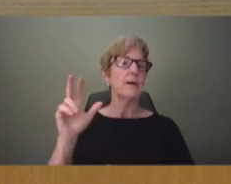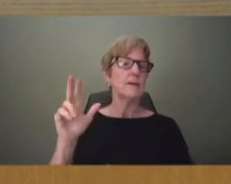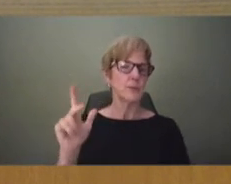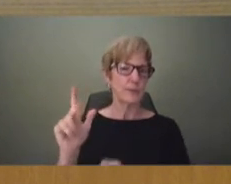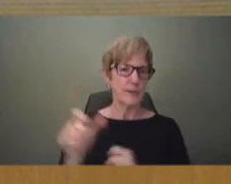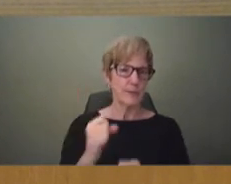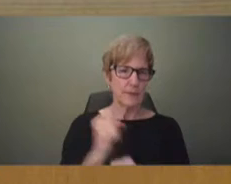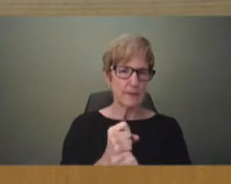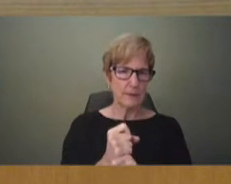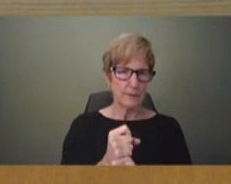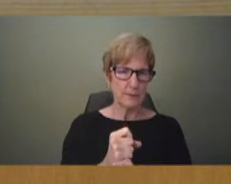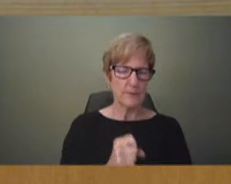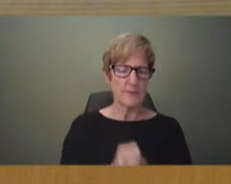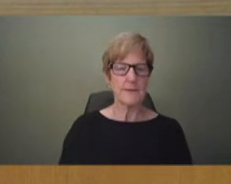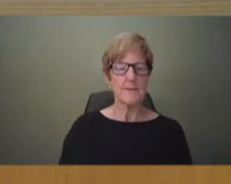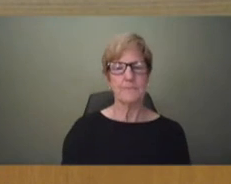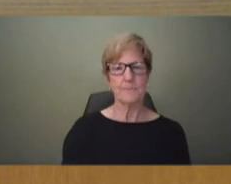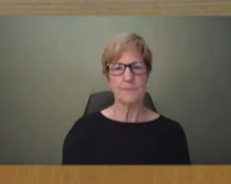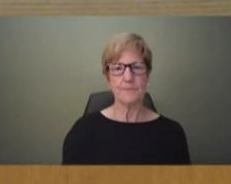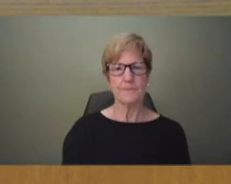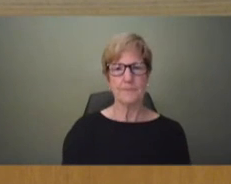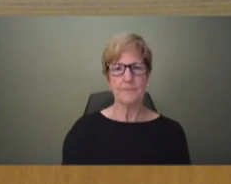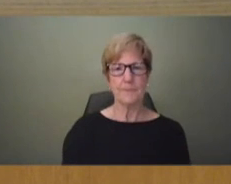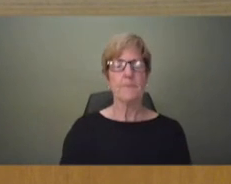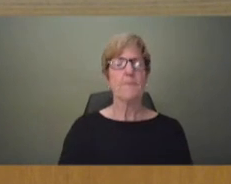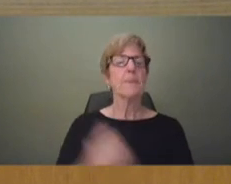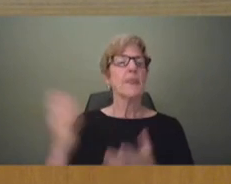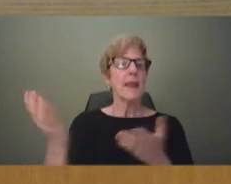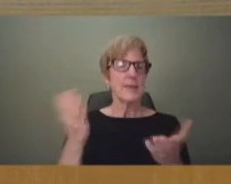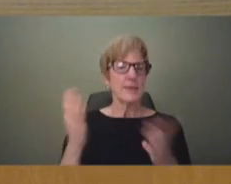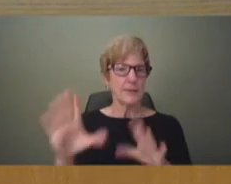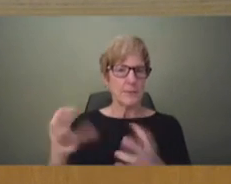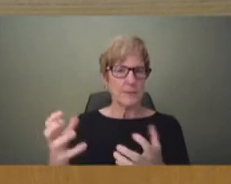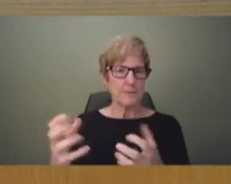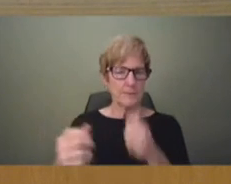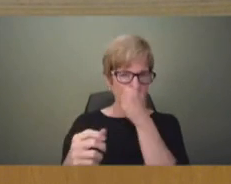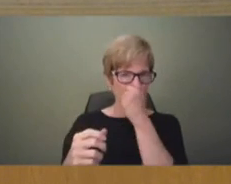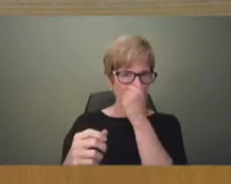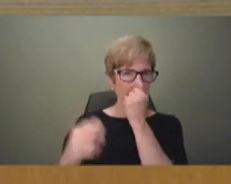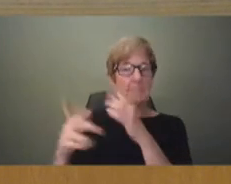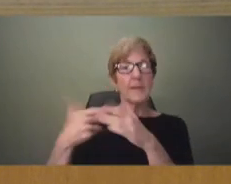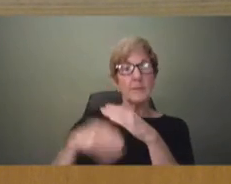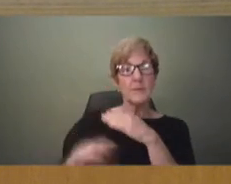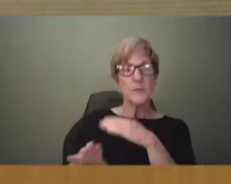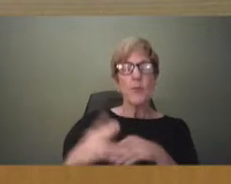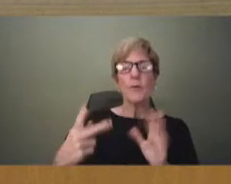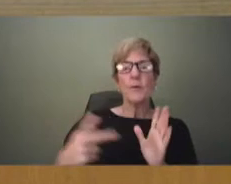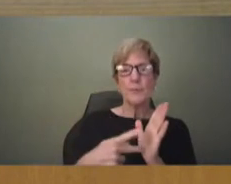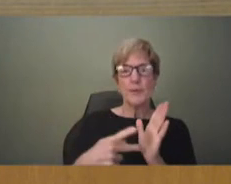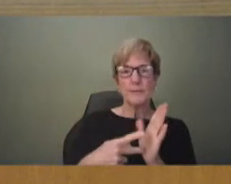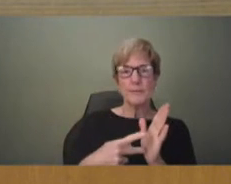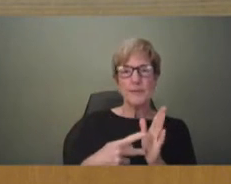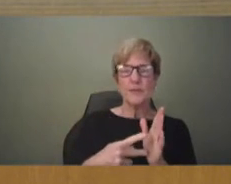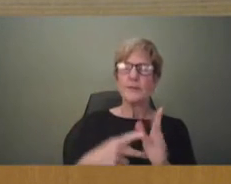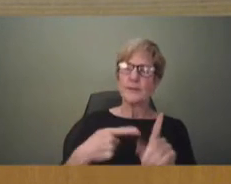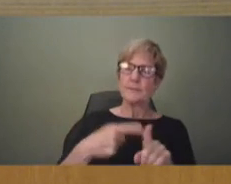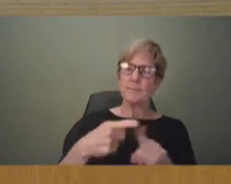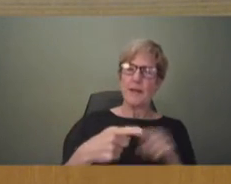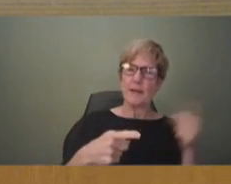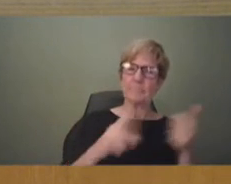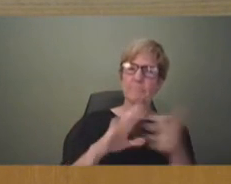years in the service battery he was born at Presbyterian Maine downtown